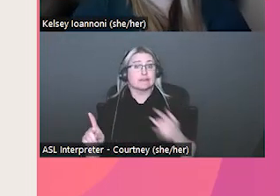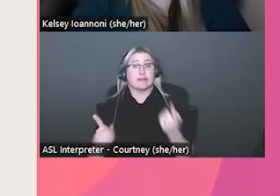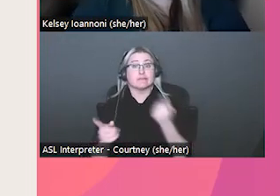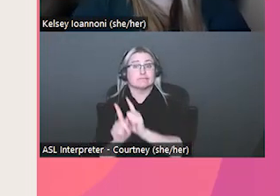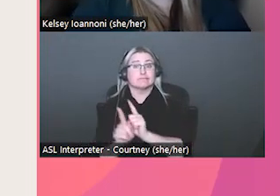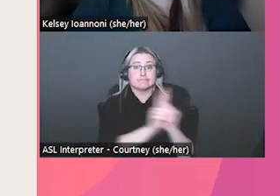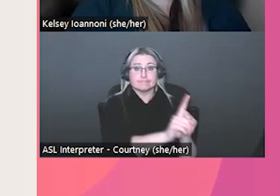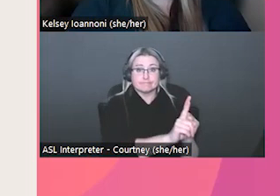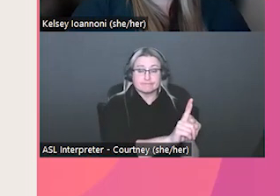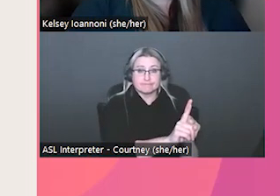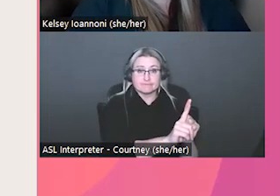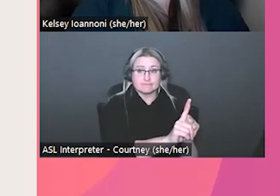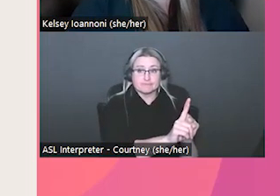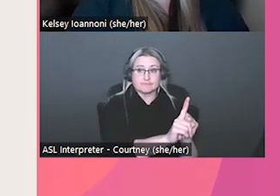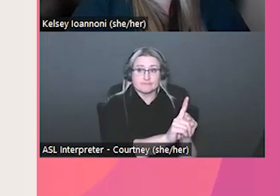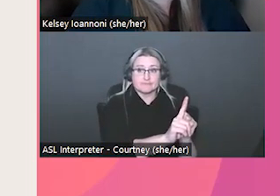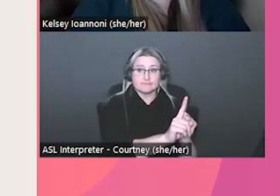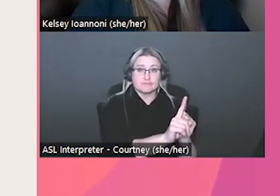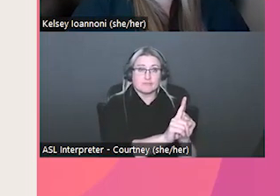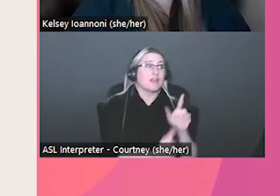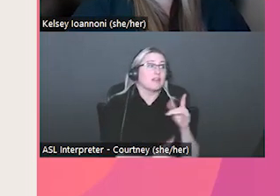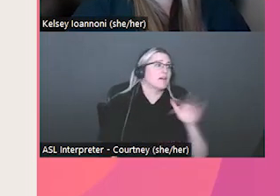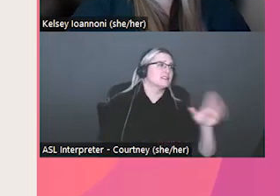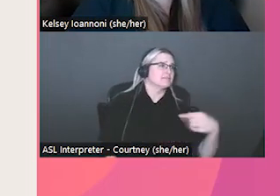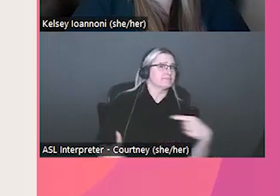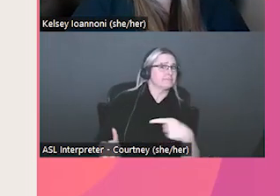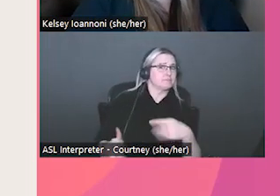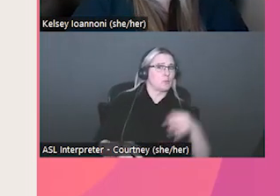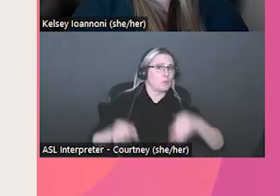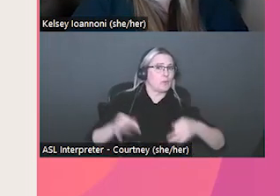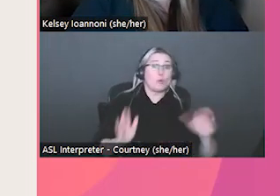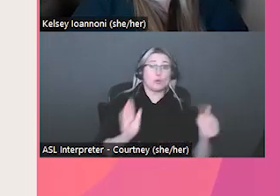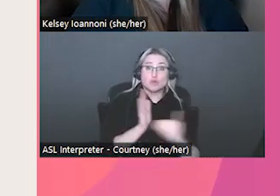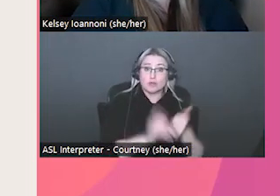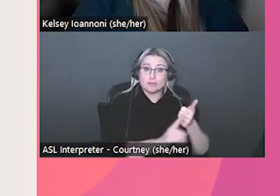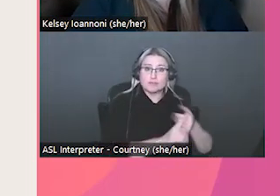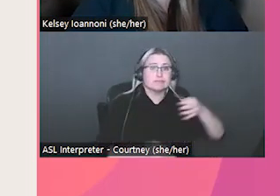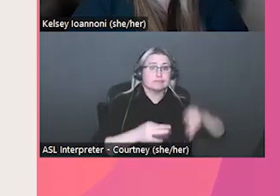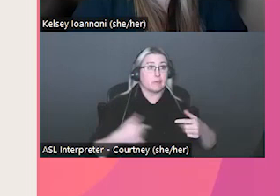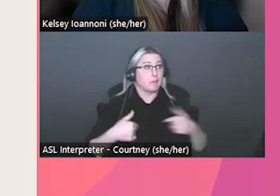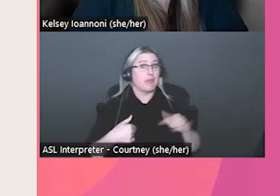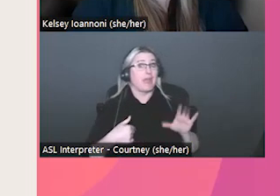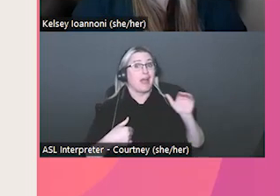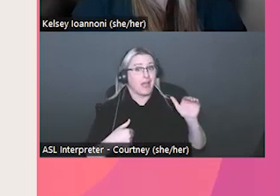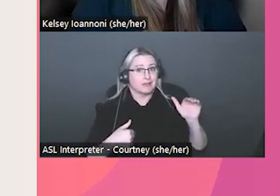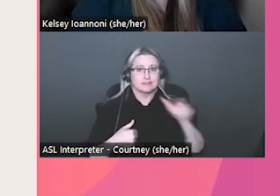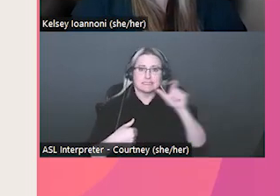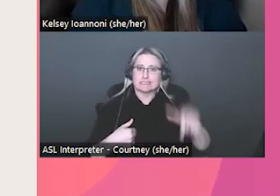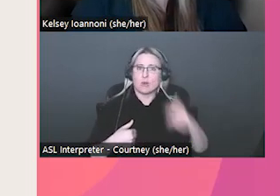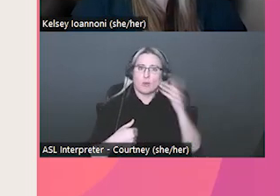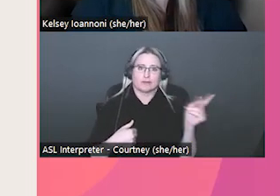appointments or whatever, and they would always bring it up, or my doctor would bring it up. I never needed to bring up my weight because other people would do it for me.